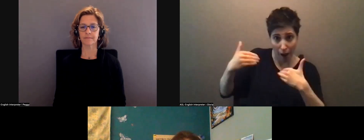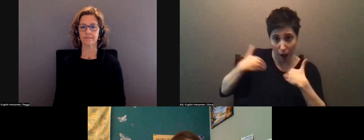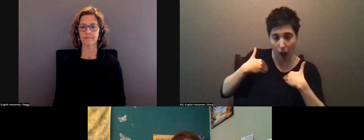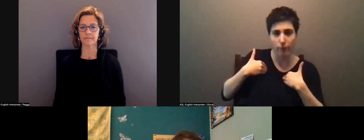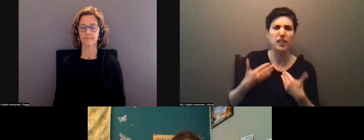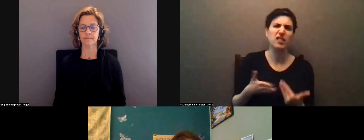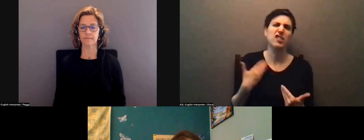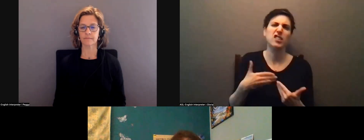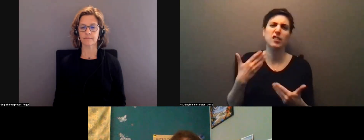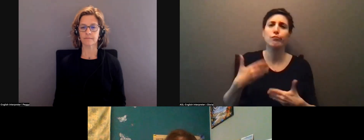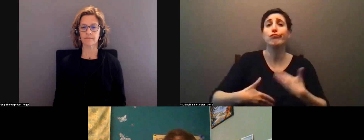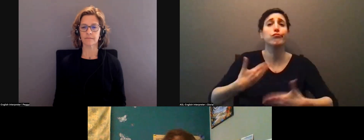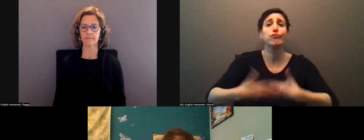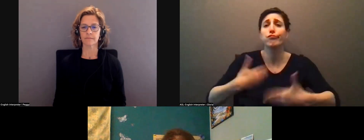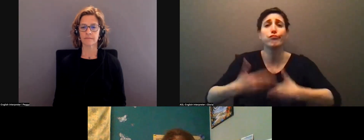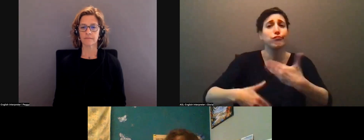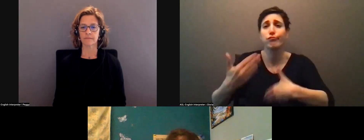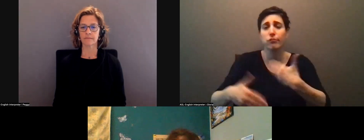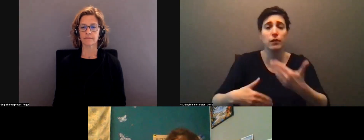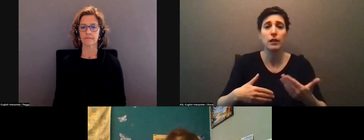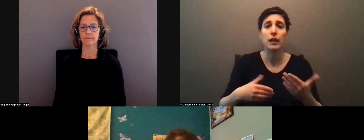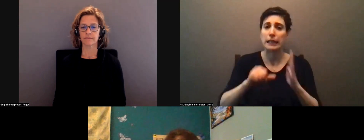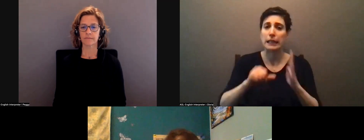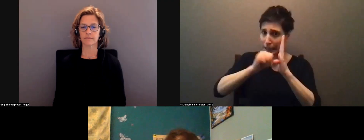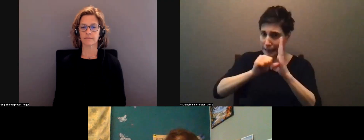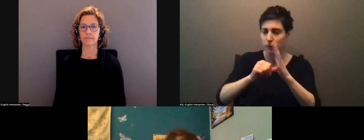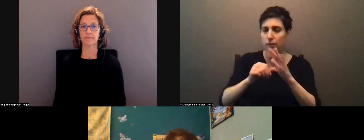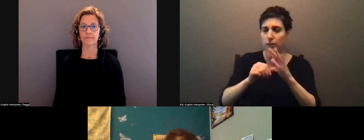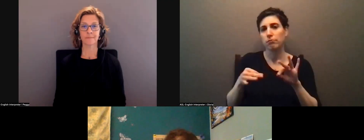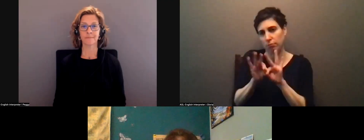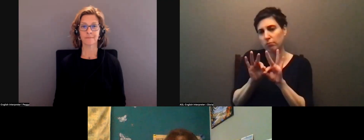And talking to the staff, again, is so important.